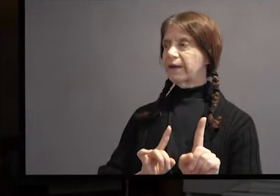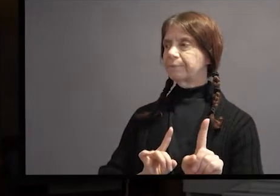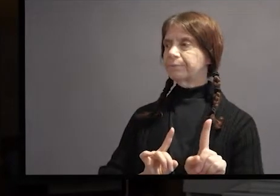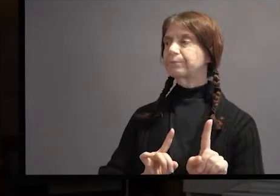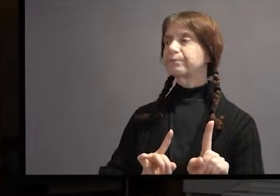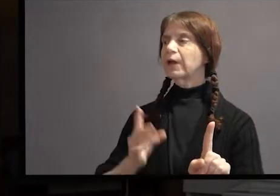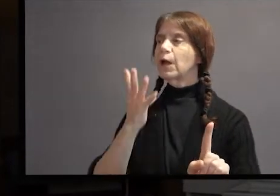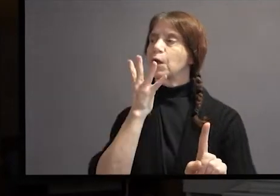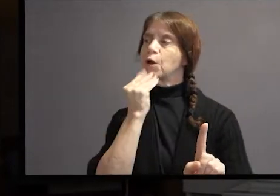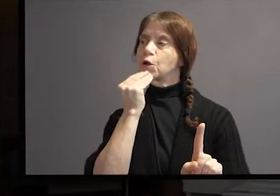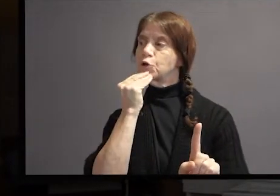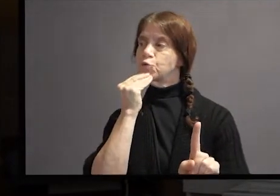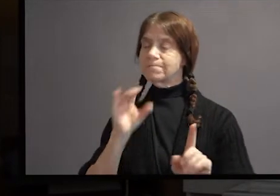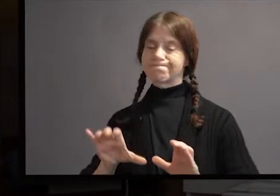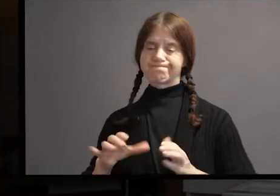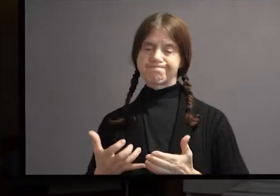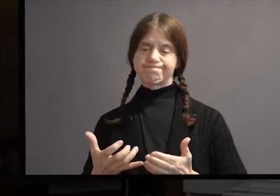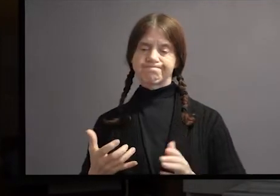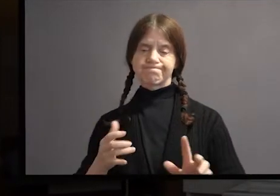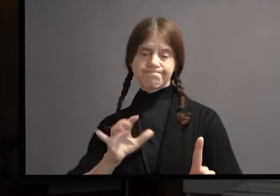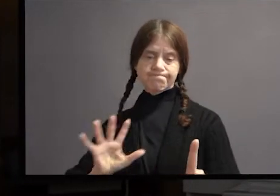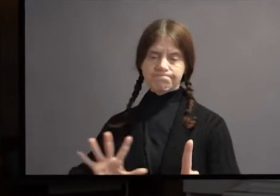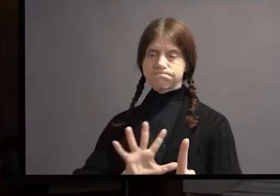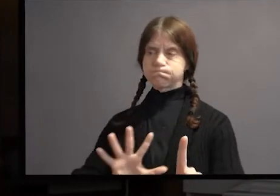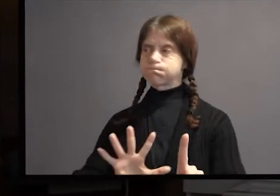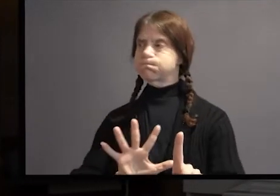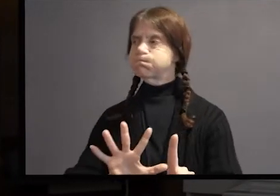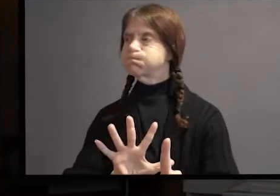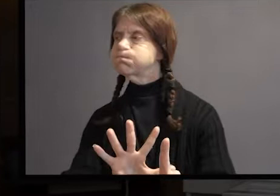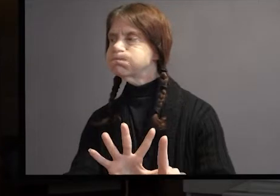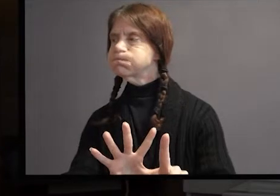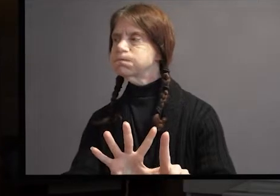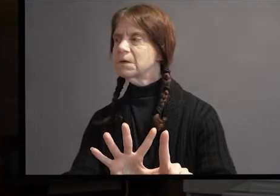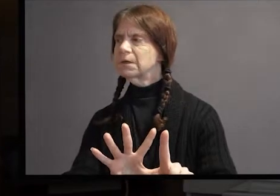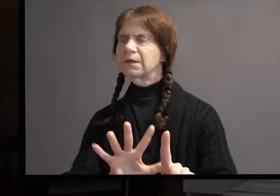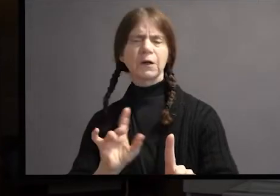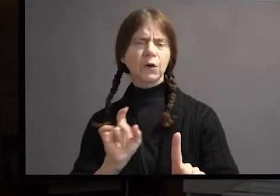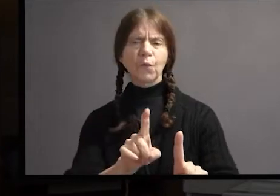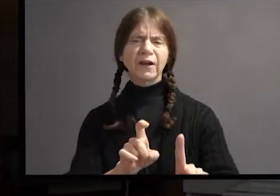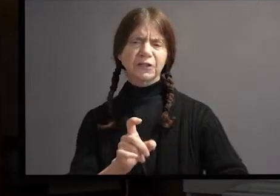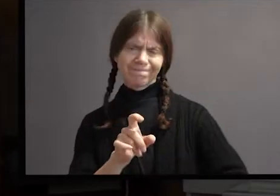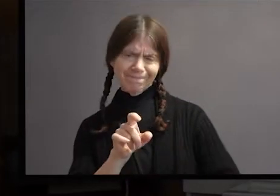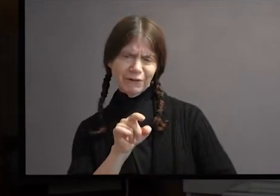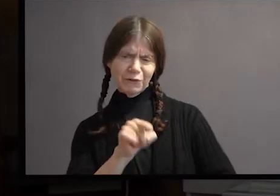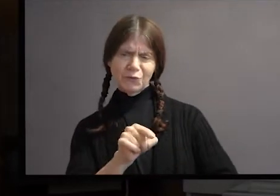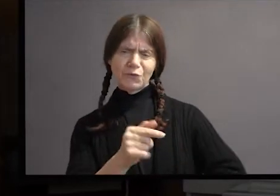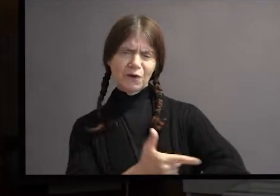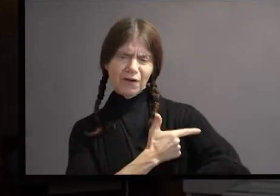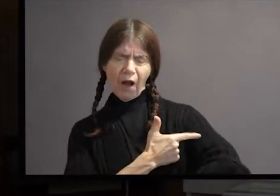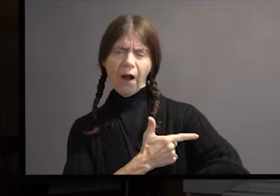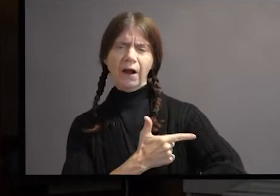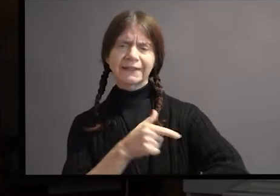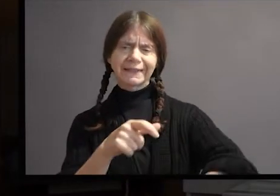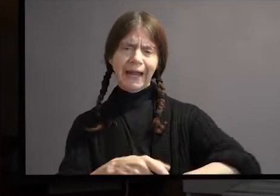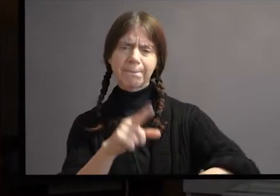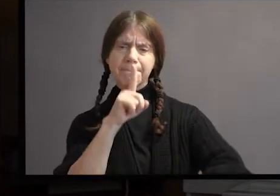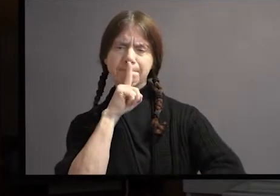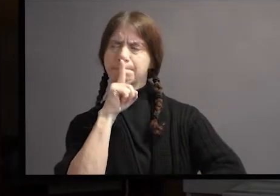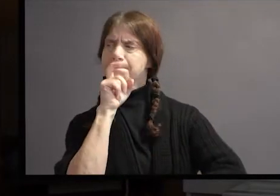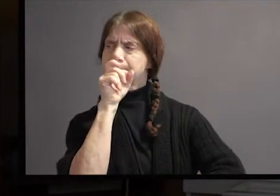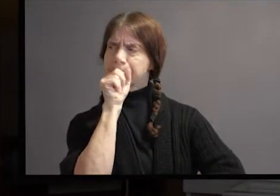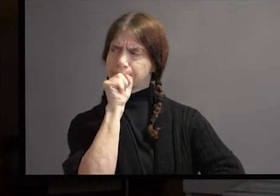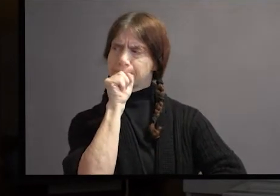the colonnade of Solomon. So the Jews gathered around him and said to him, How long will you keep us